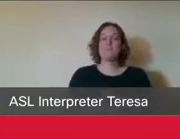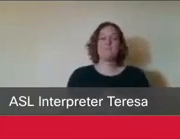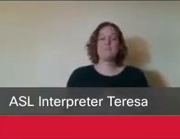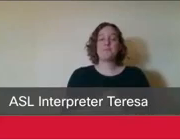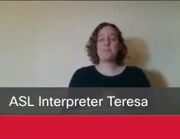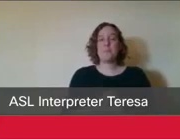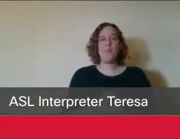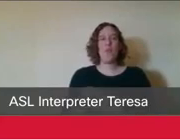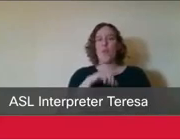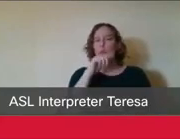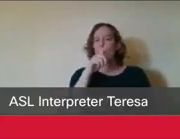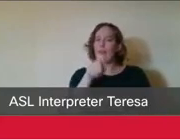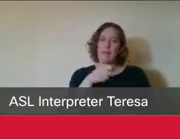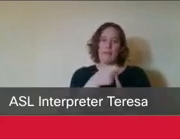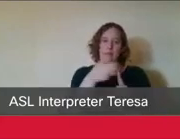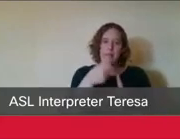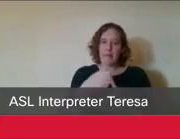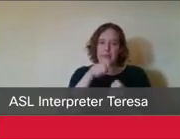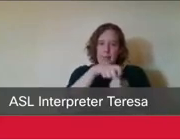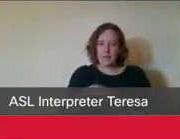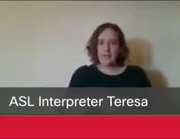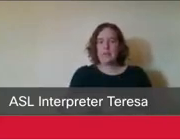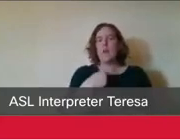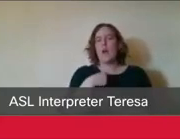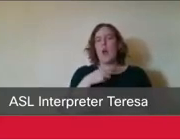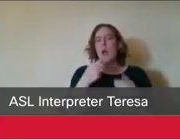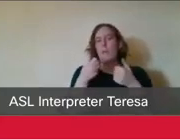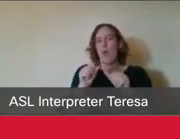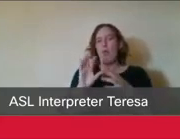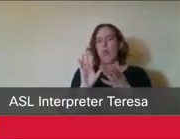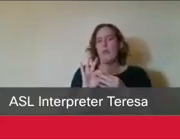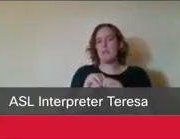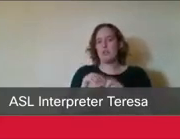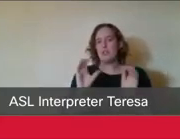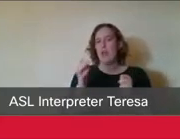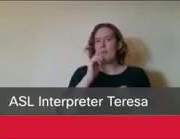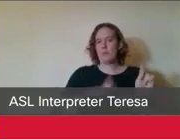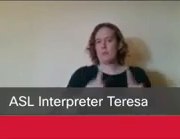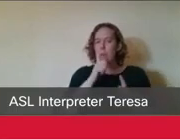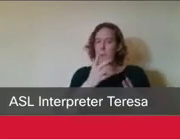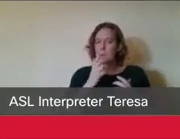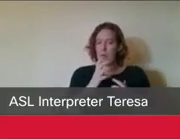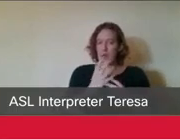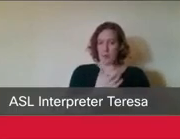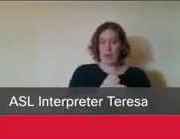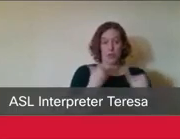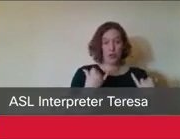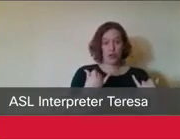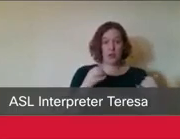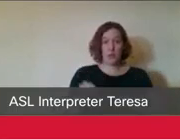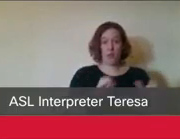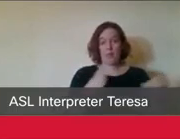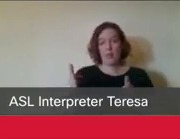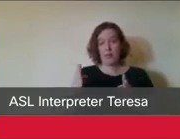So we don't have to go into the specifics of it. I did put a link right in the chat box for those who want to get not only the current performance plan